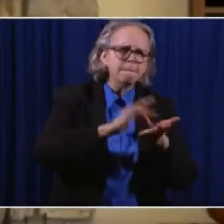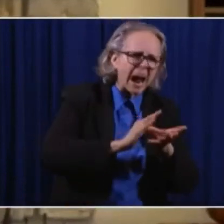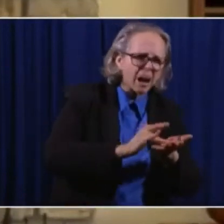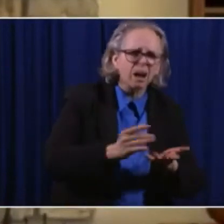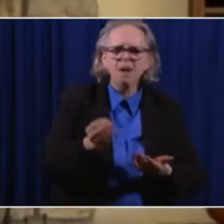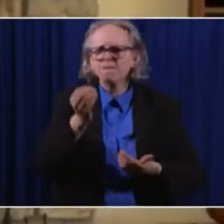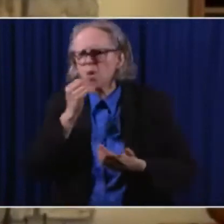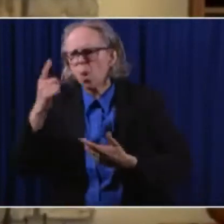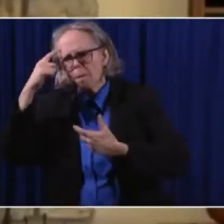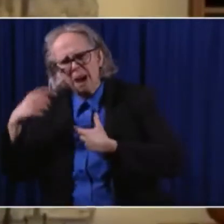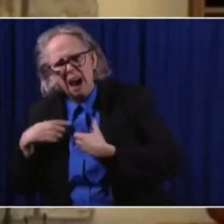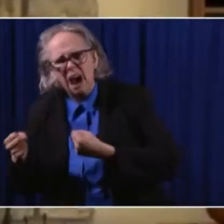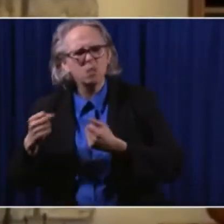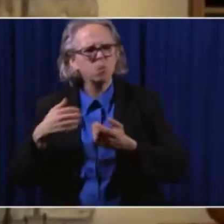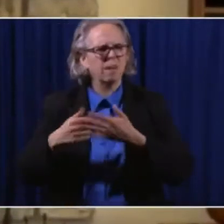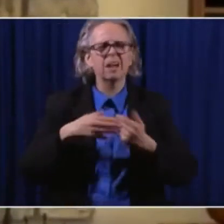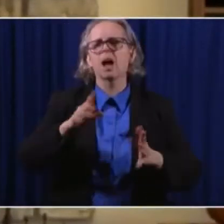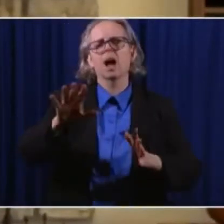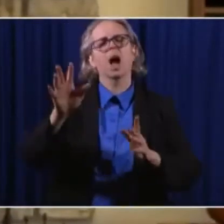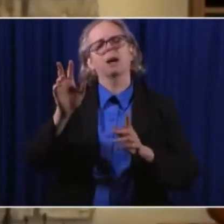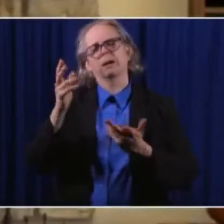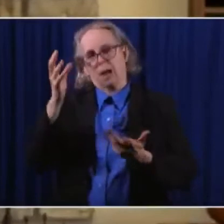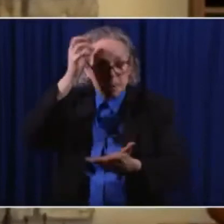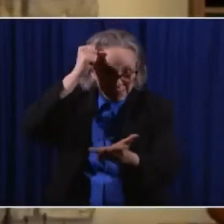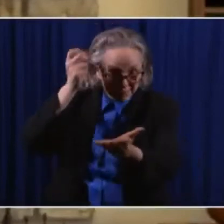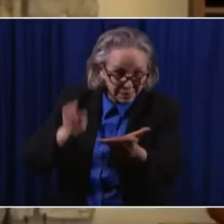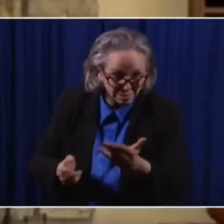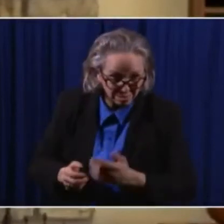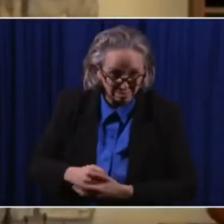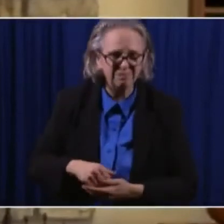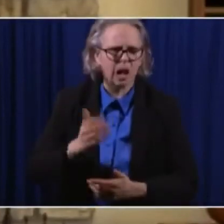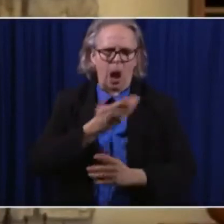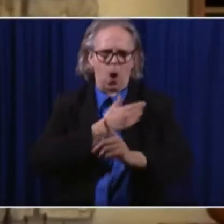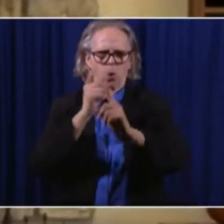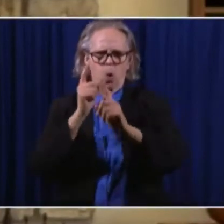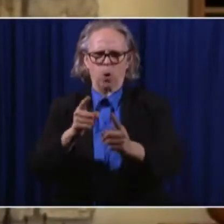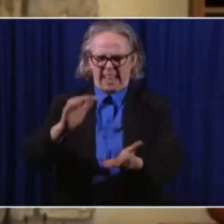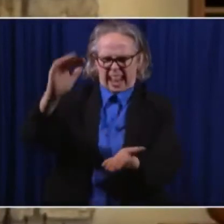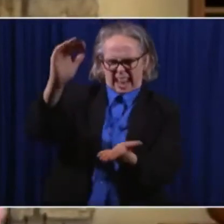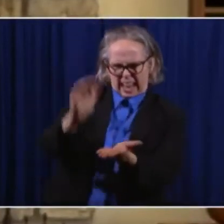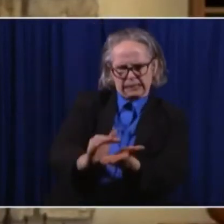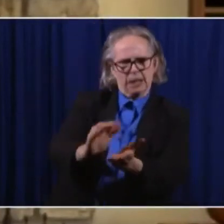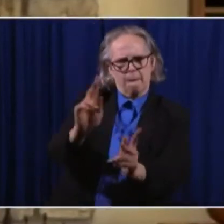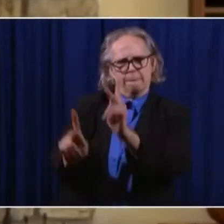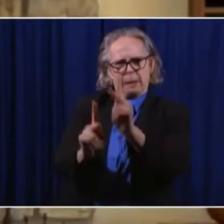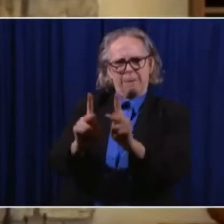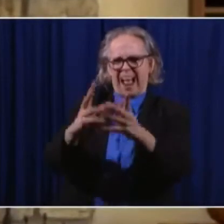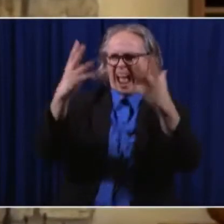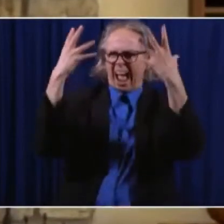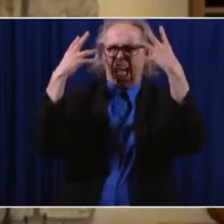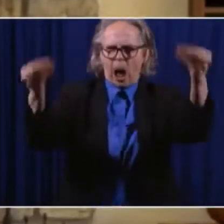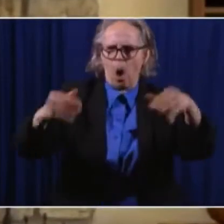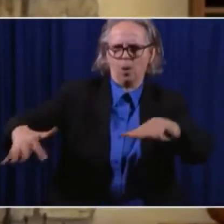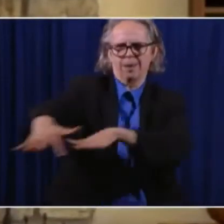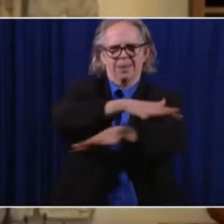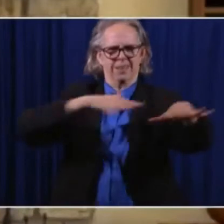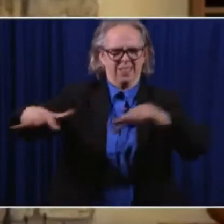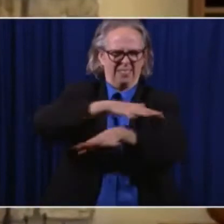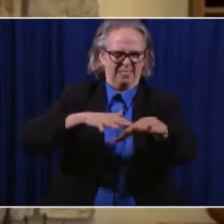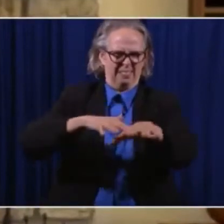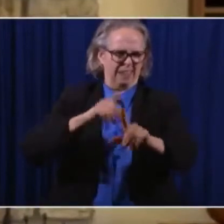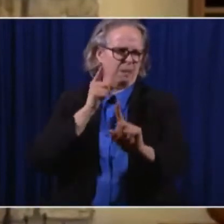common sense. Our idea is to kind of carve this time out, and we know that if we all do it, with some exceptions,